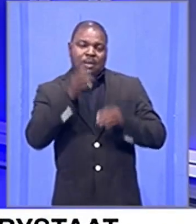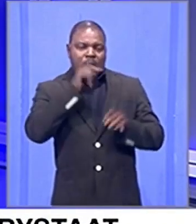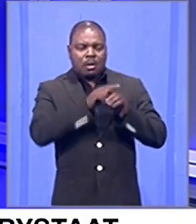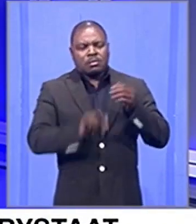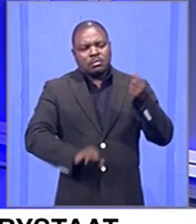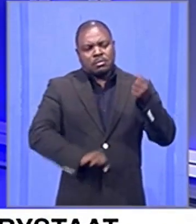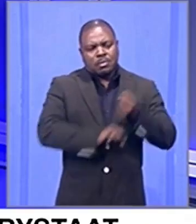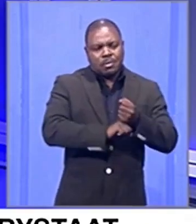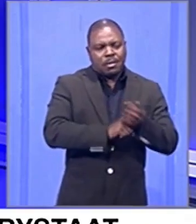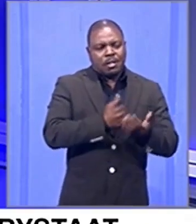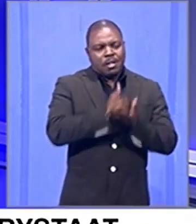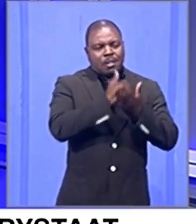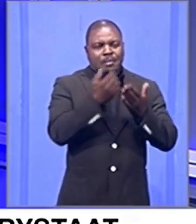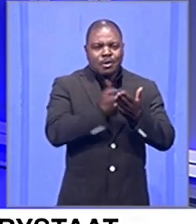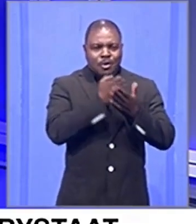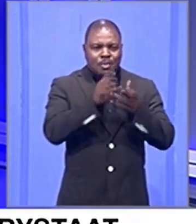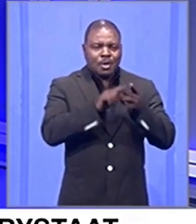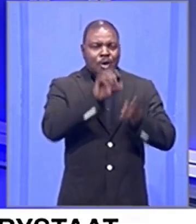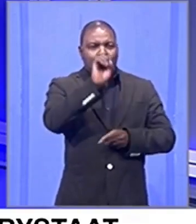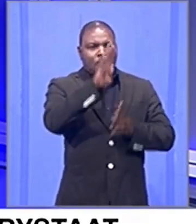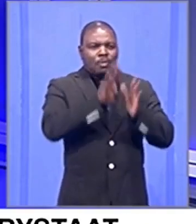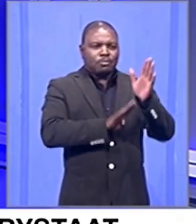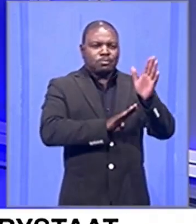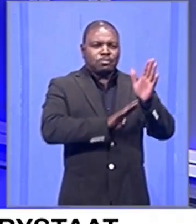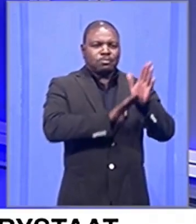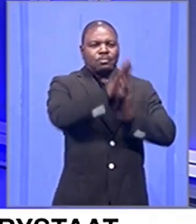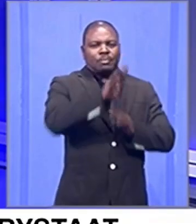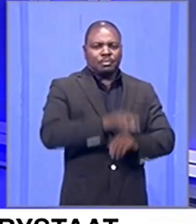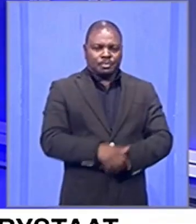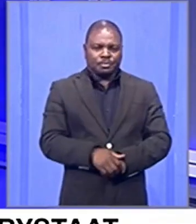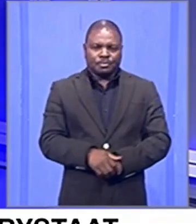tshehetso ntlafatsong ya moruo le ho ntshetsa pele Bloemfontein.